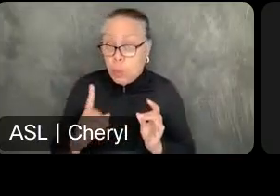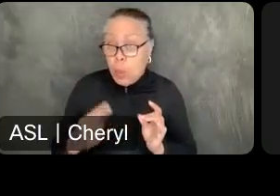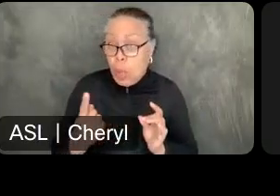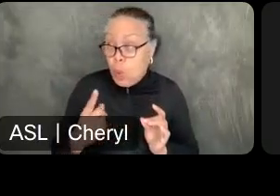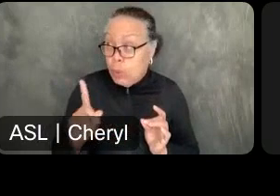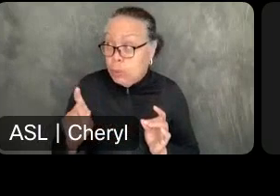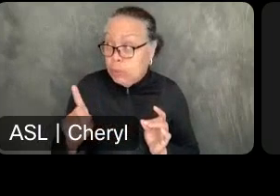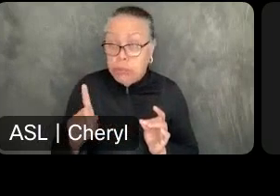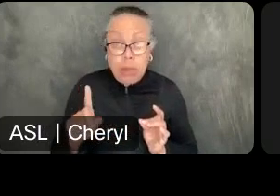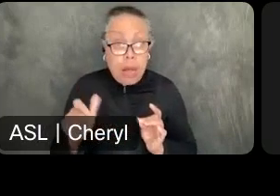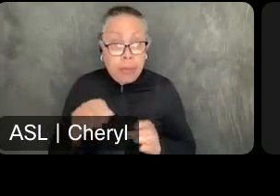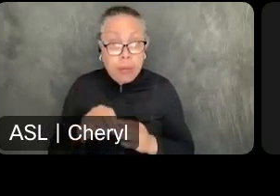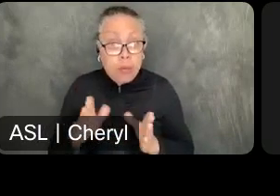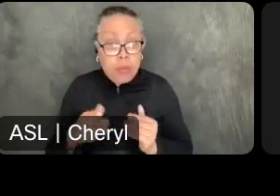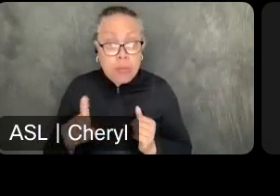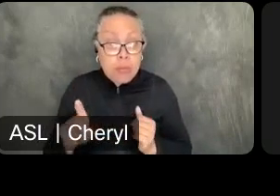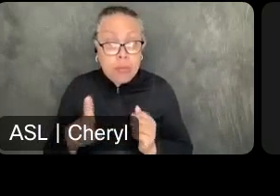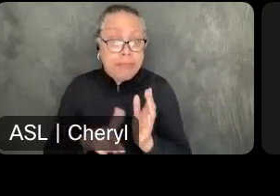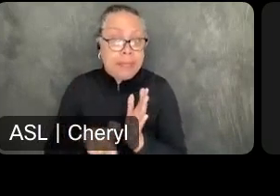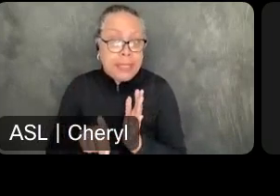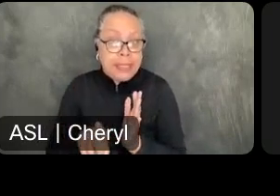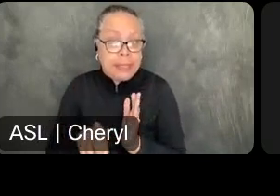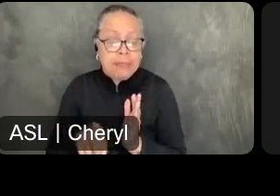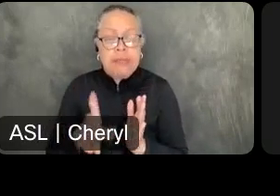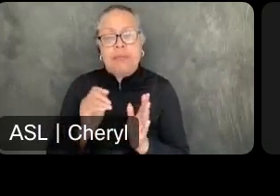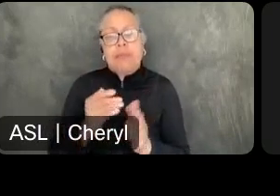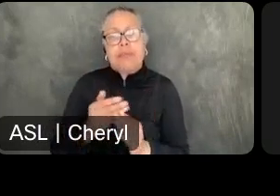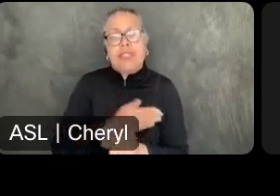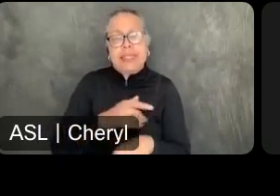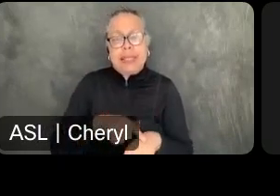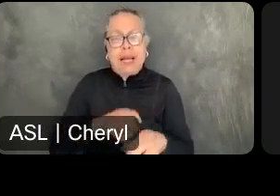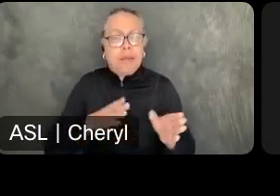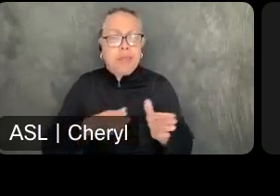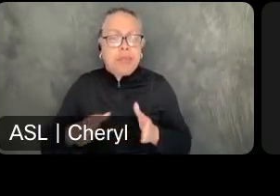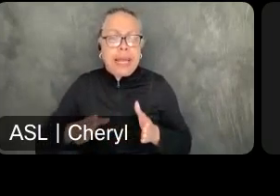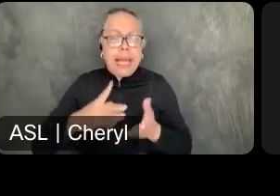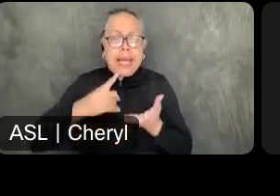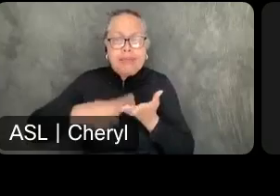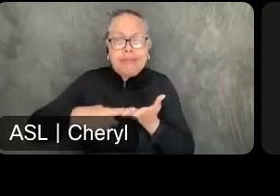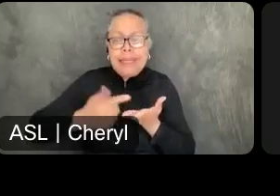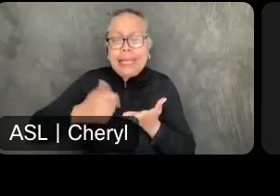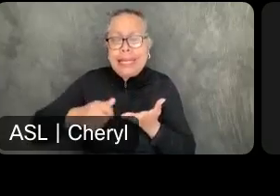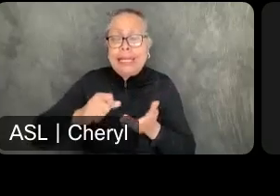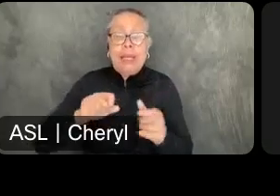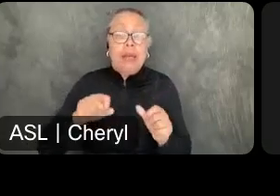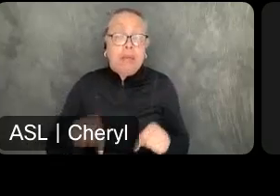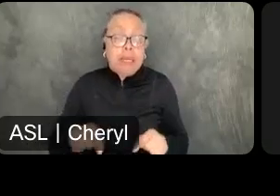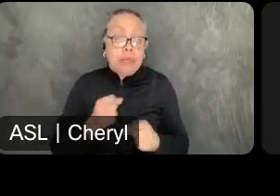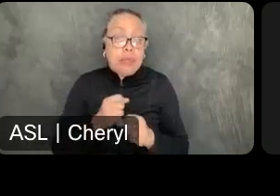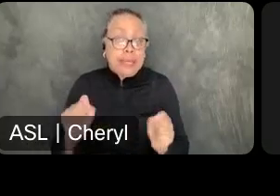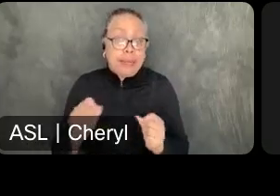We also want to, in advance, plan around any potential safety concerns or if the call